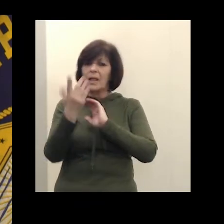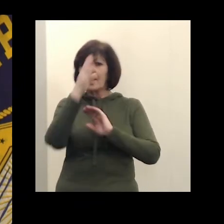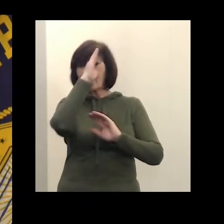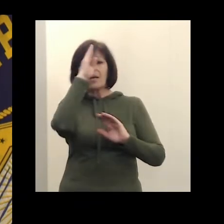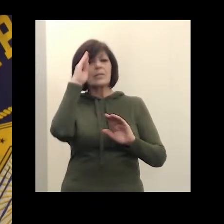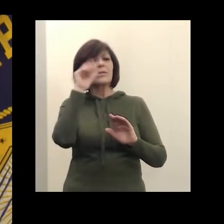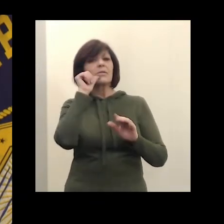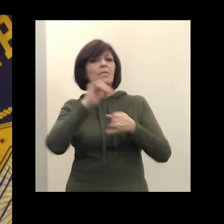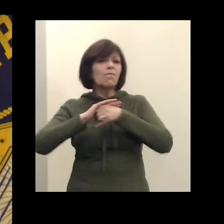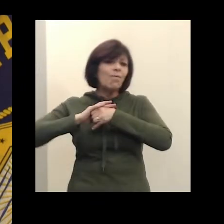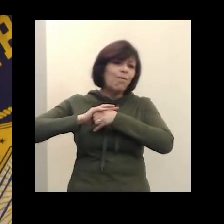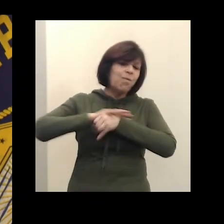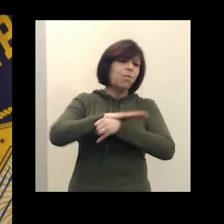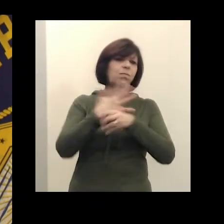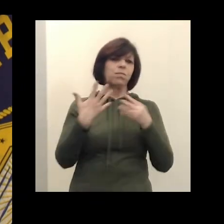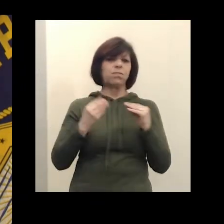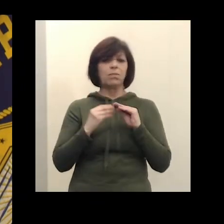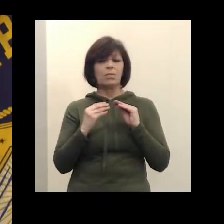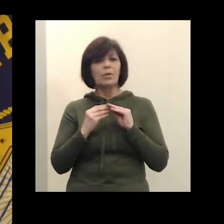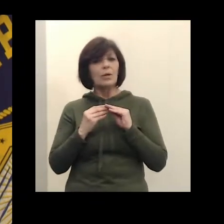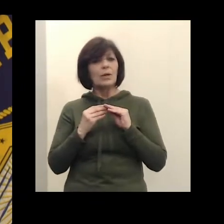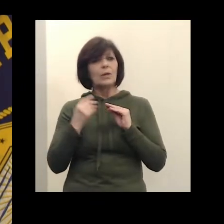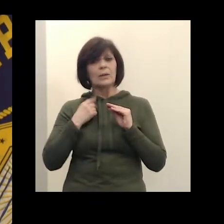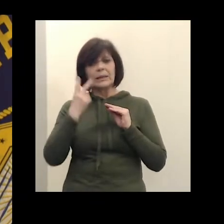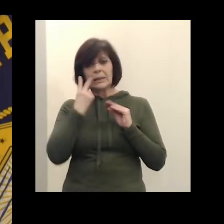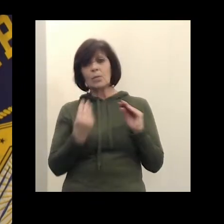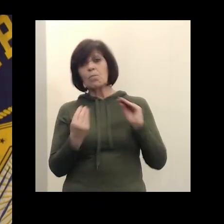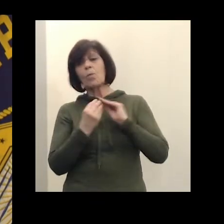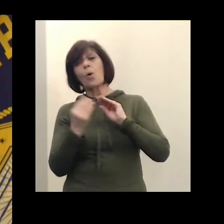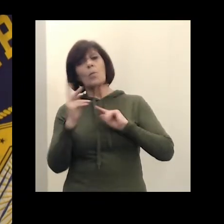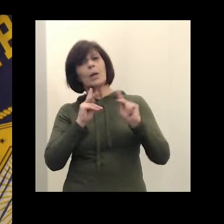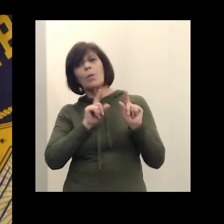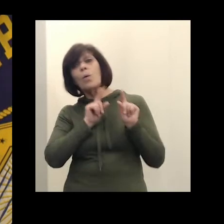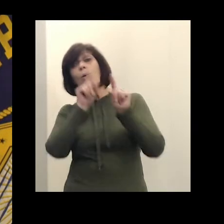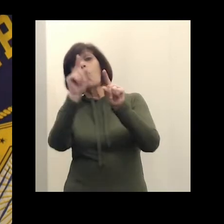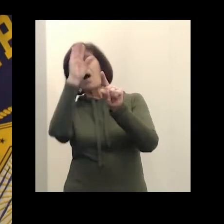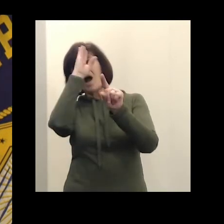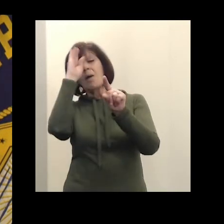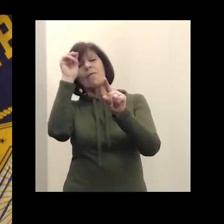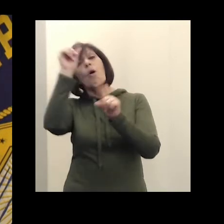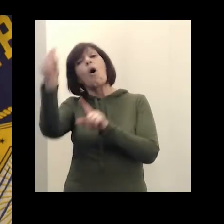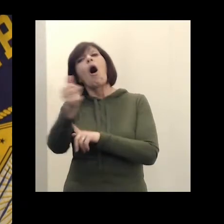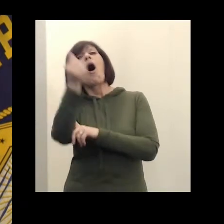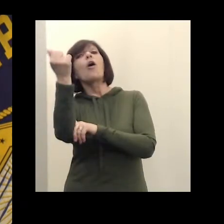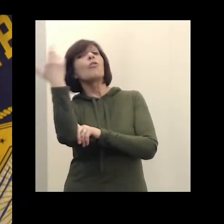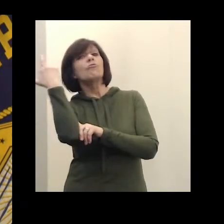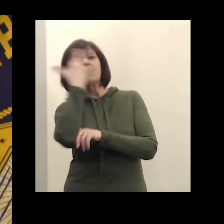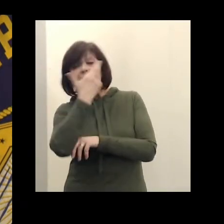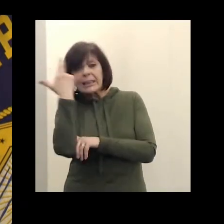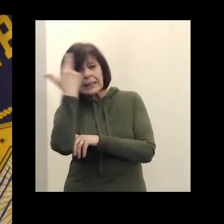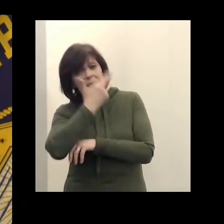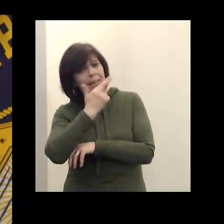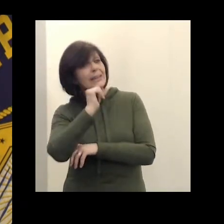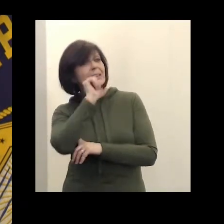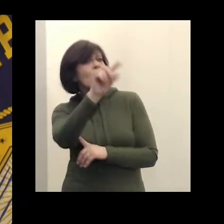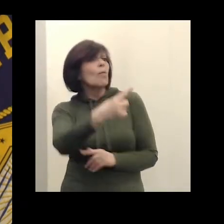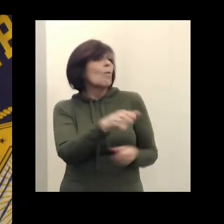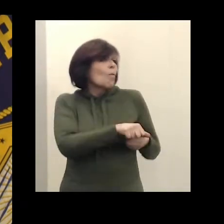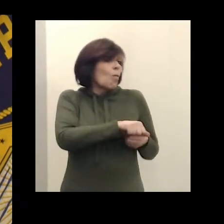hospitalizations. We're seeing more people actually going to the hospital that are COVID positive for other things than we did a few weeks